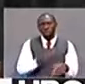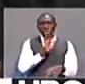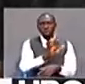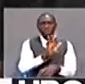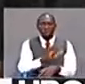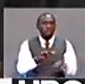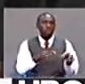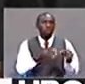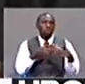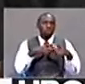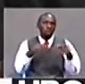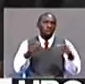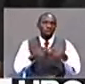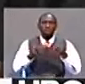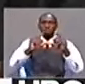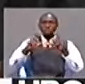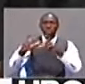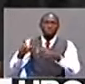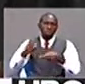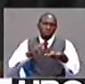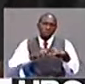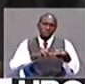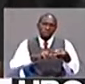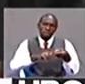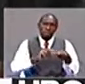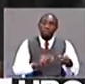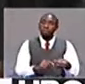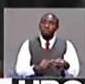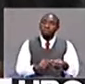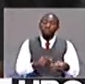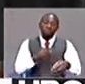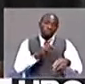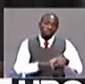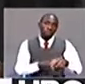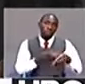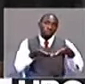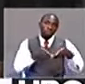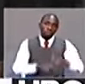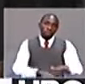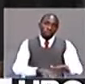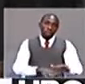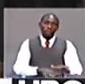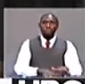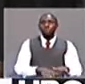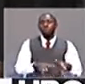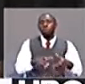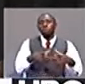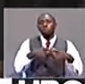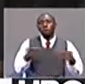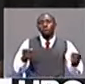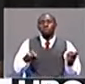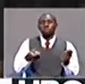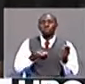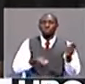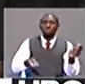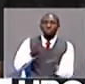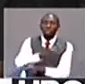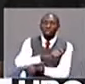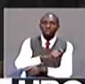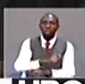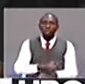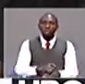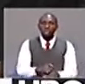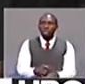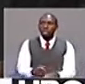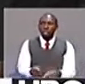Friday? Because when you die, the statements change. Will come and say